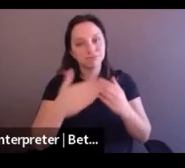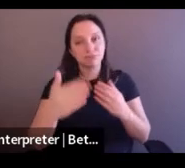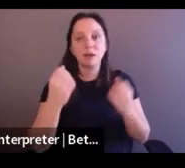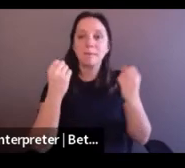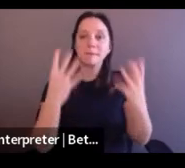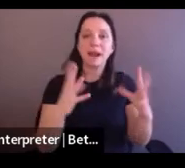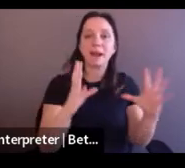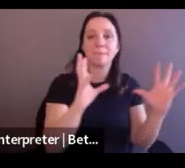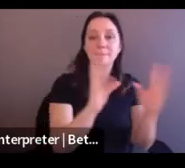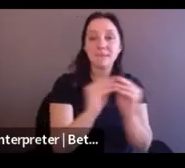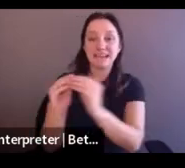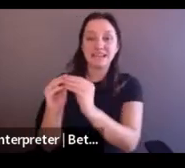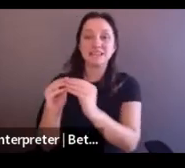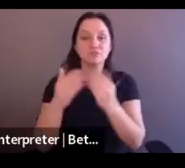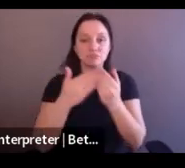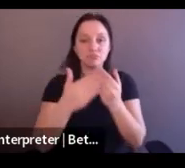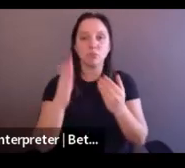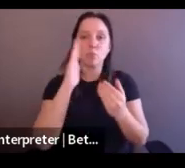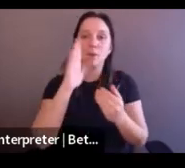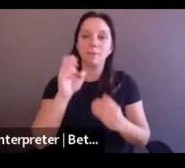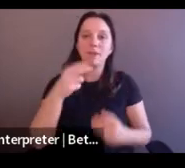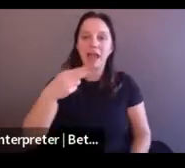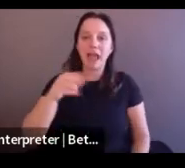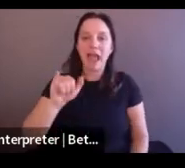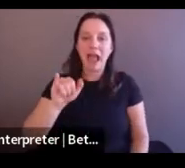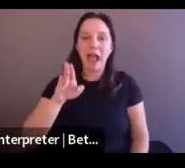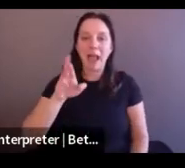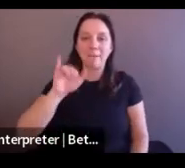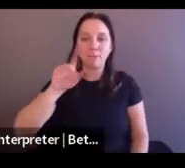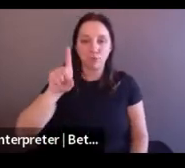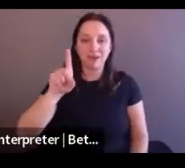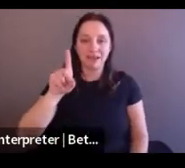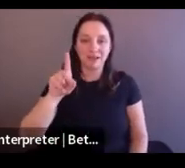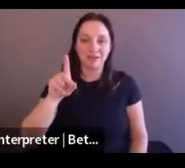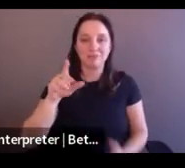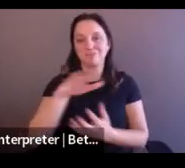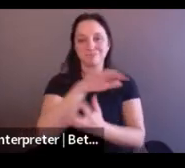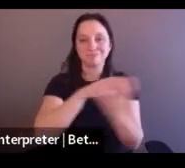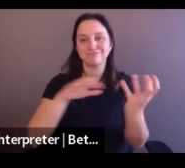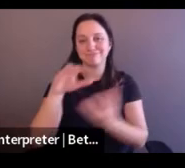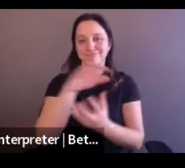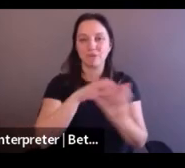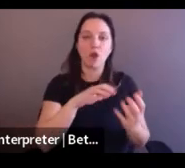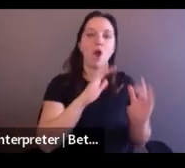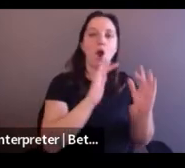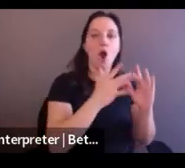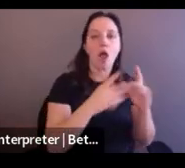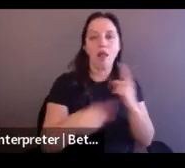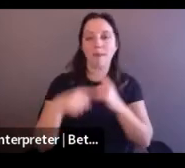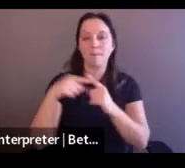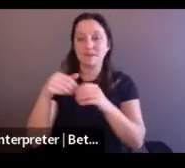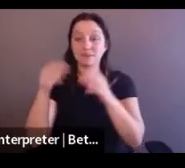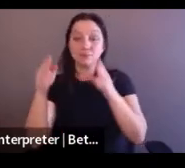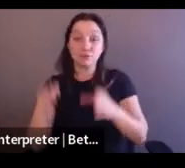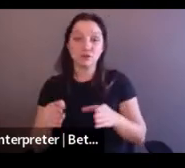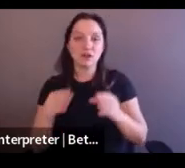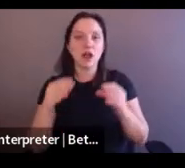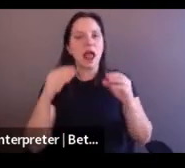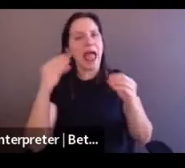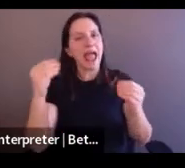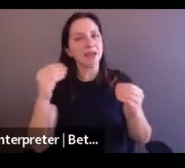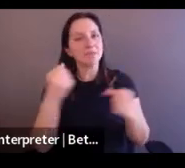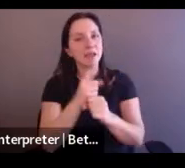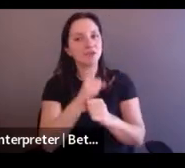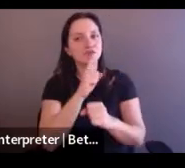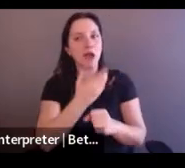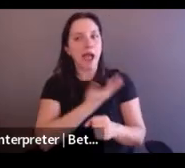people are going to be comfortable, is offering a hybrid model. Absolutely. Yeah, that's really important to reflect